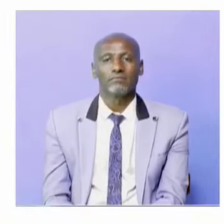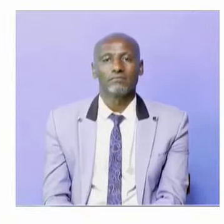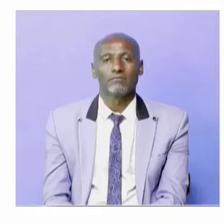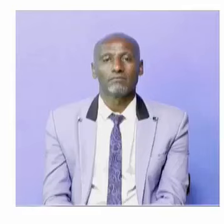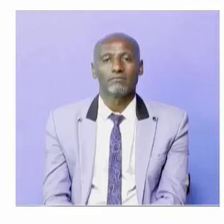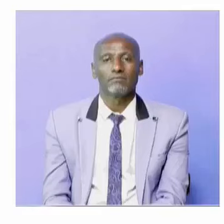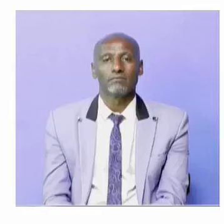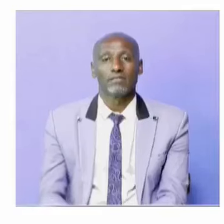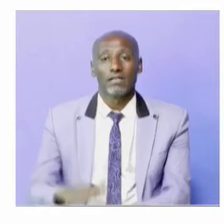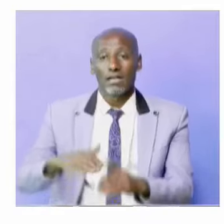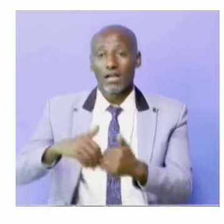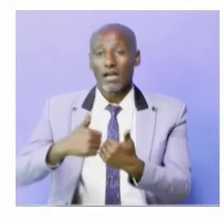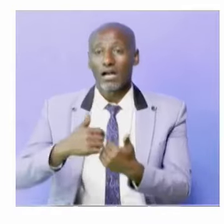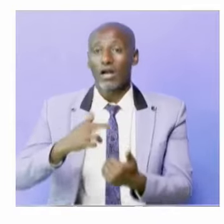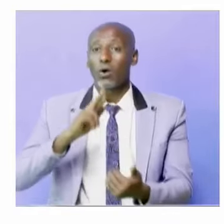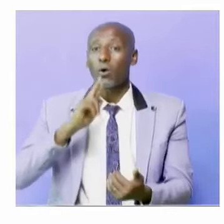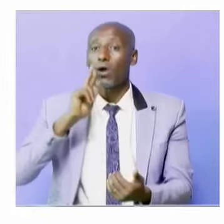How are you?